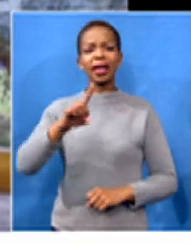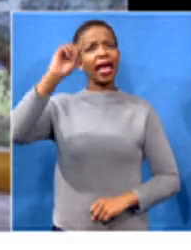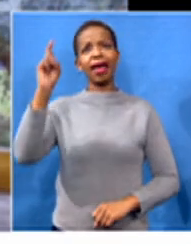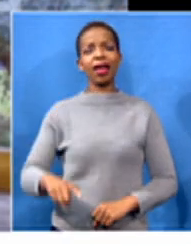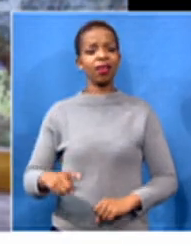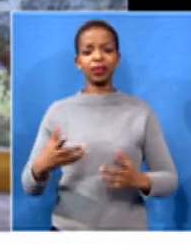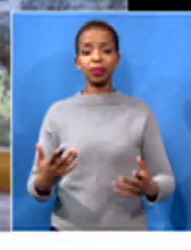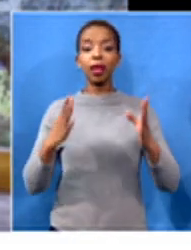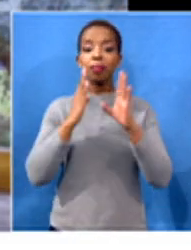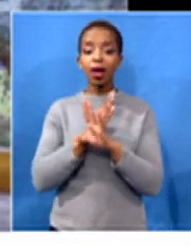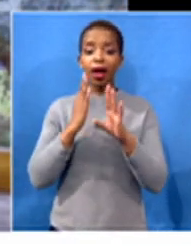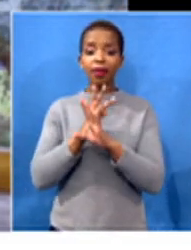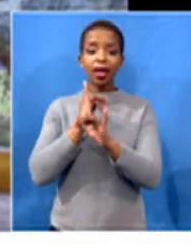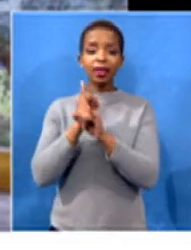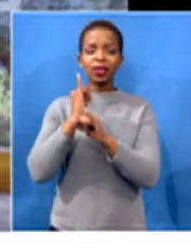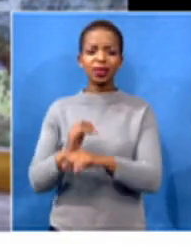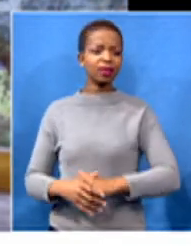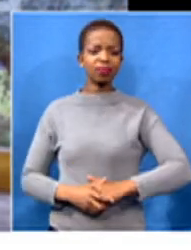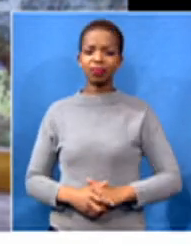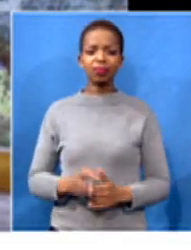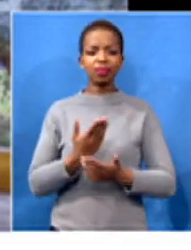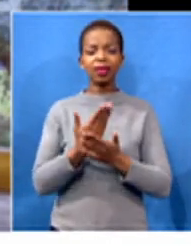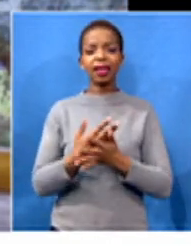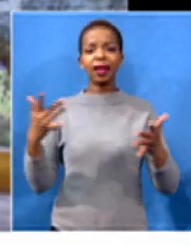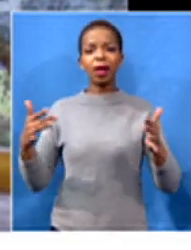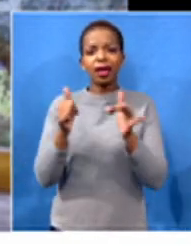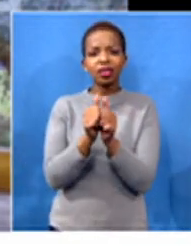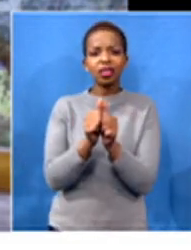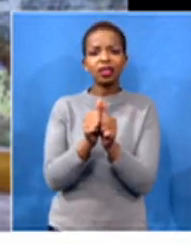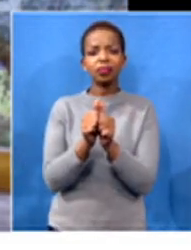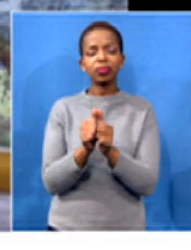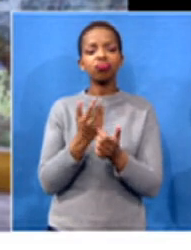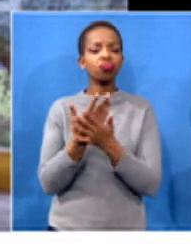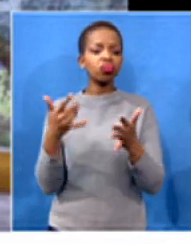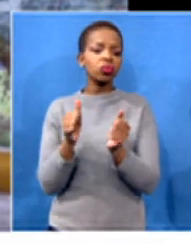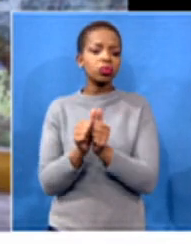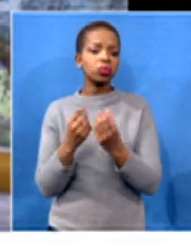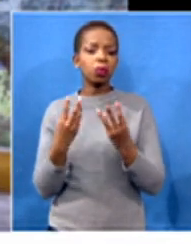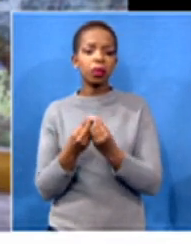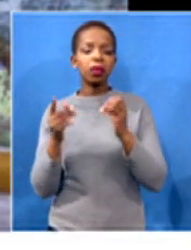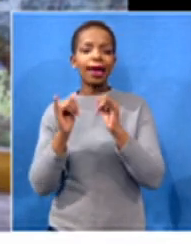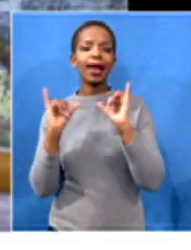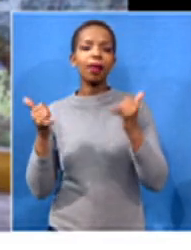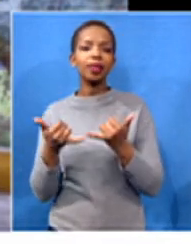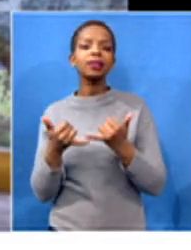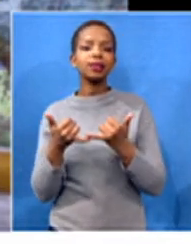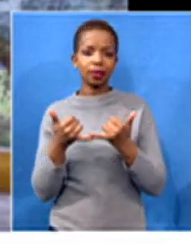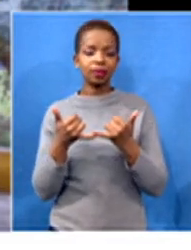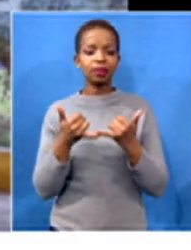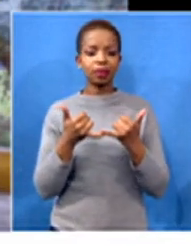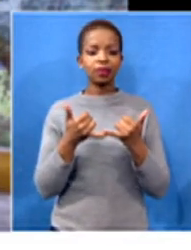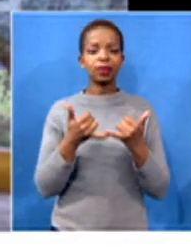private institutions even. It can be partnerships. It can be partnerships with companies,